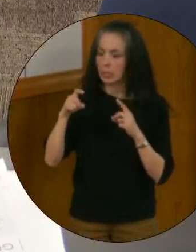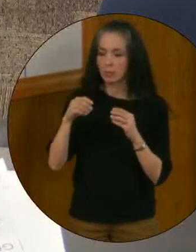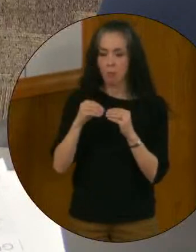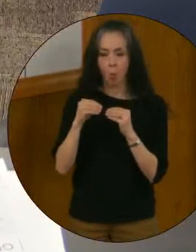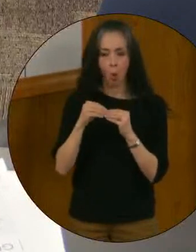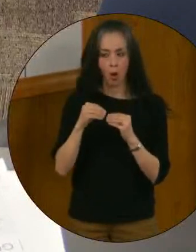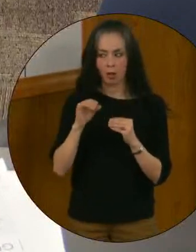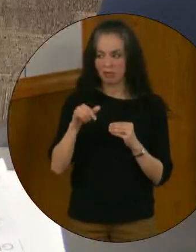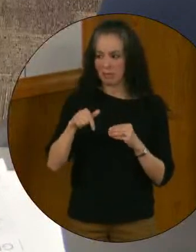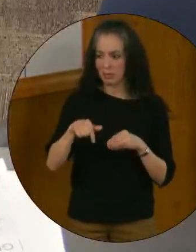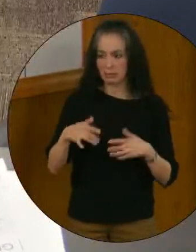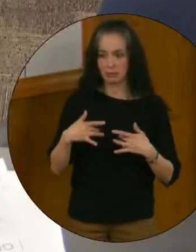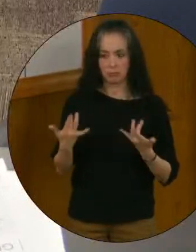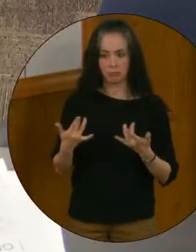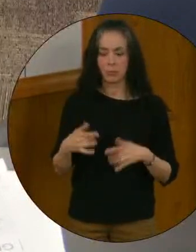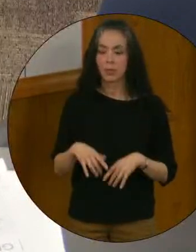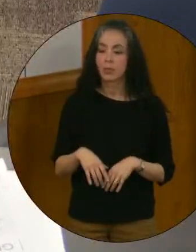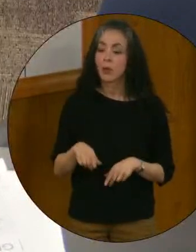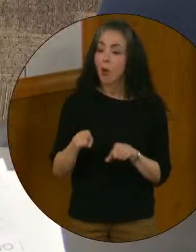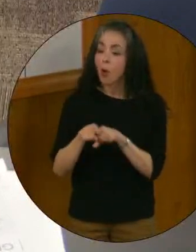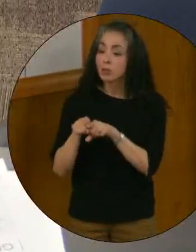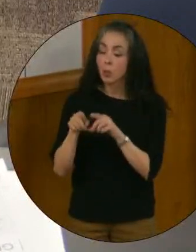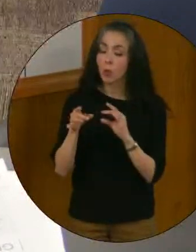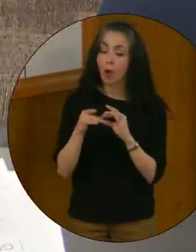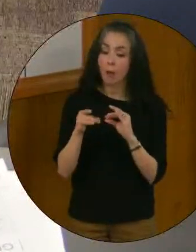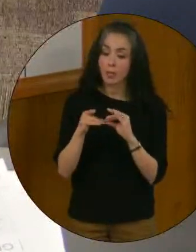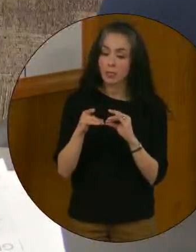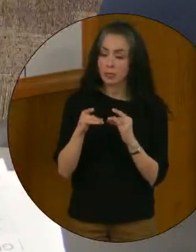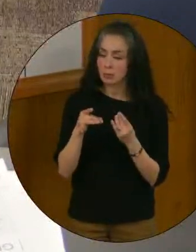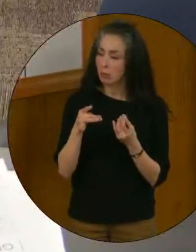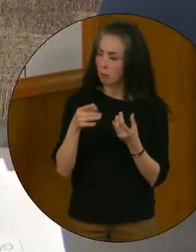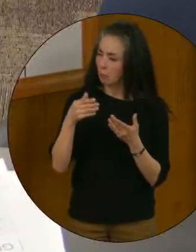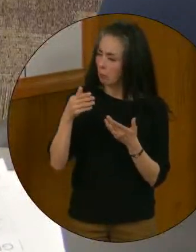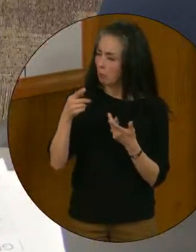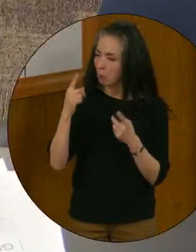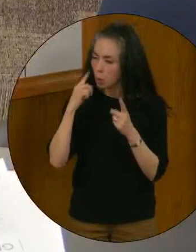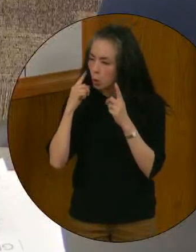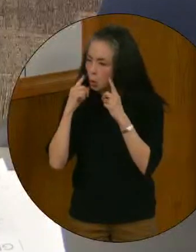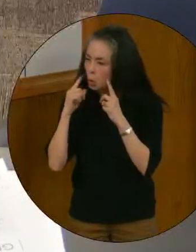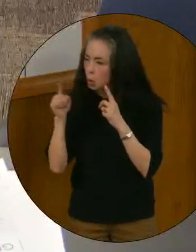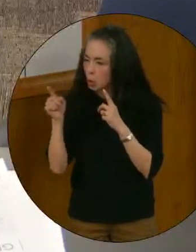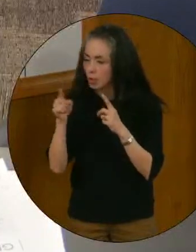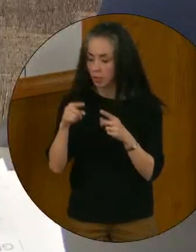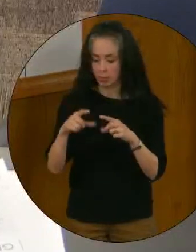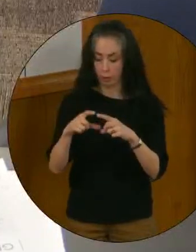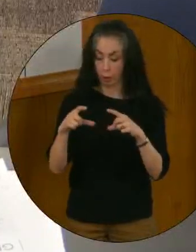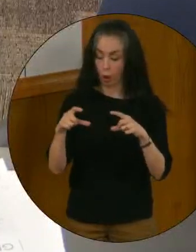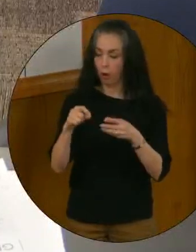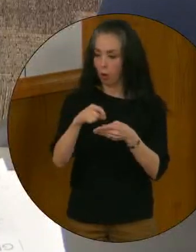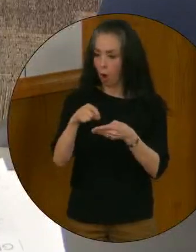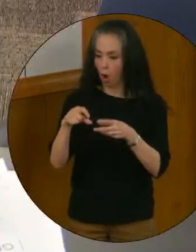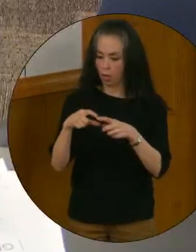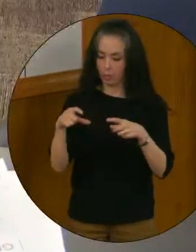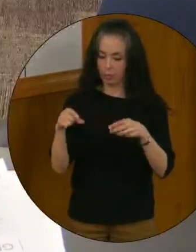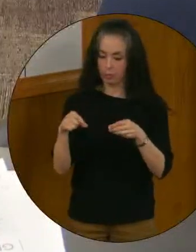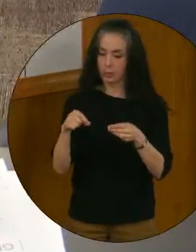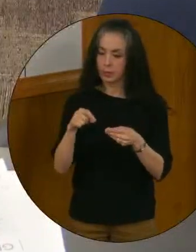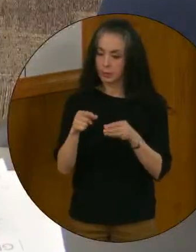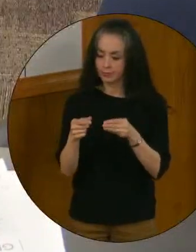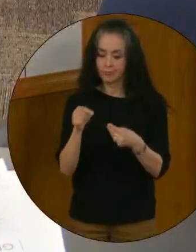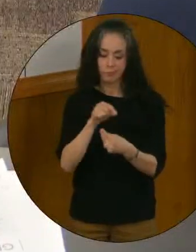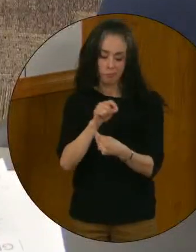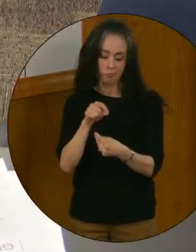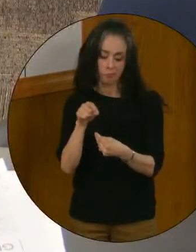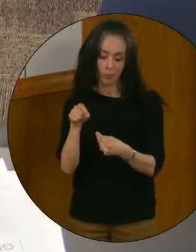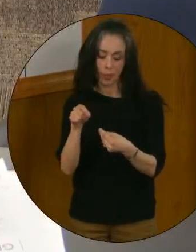these. There were also comments in many cases that were placed on the back of the cards. So we did cards for sign-in.